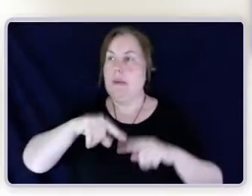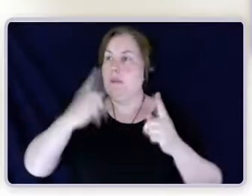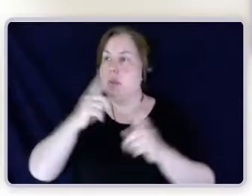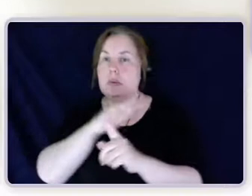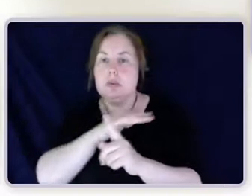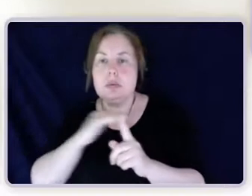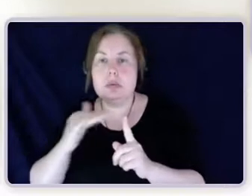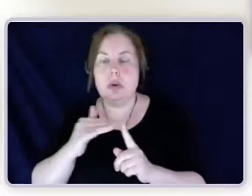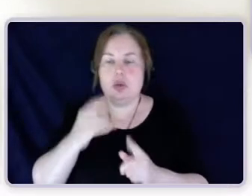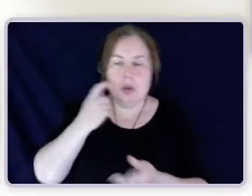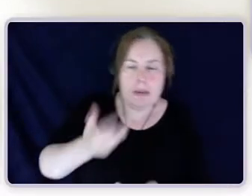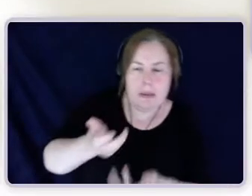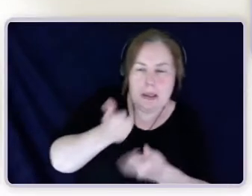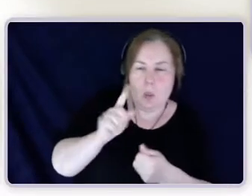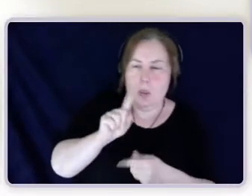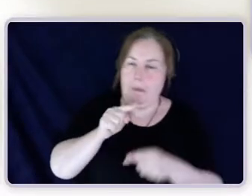preferences.